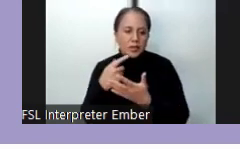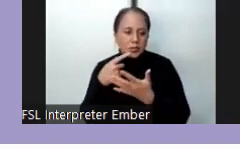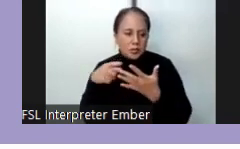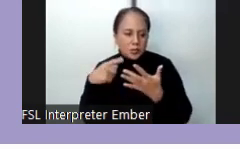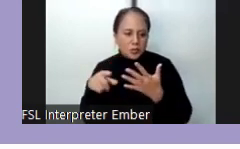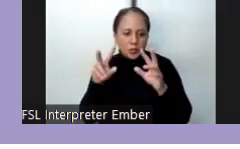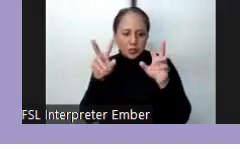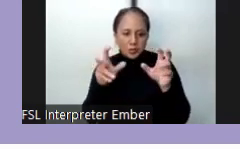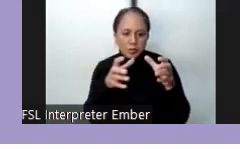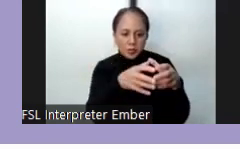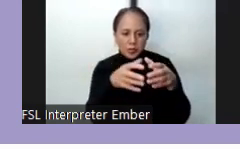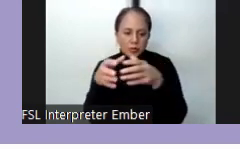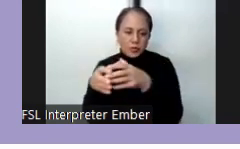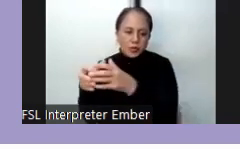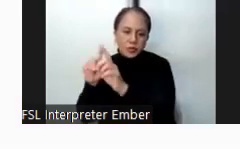and categorized responses.